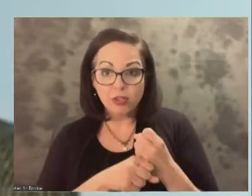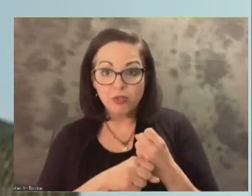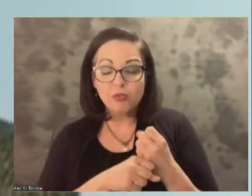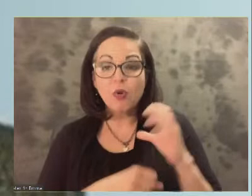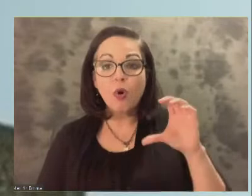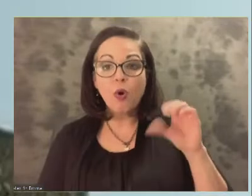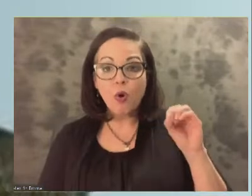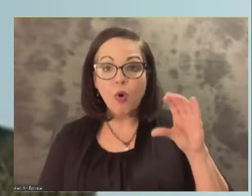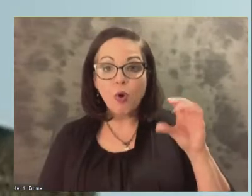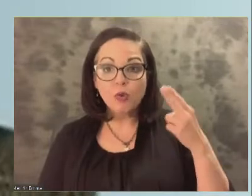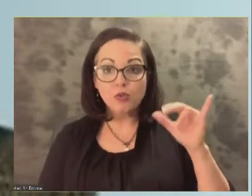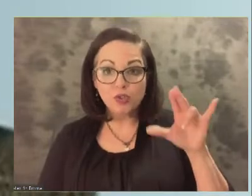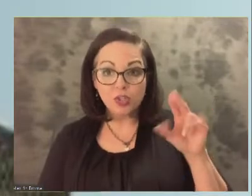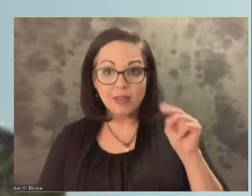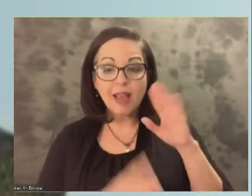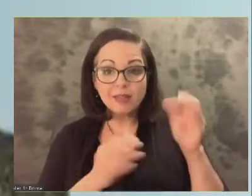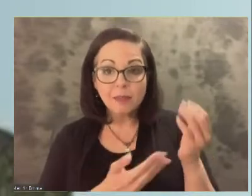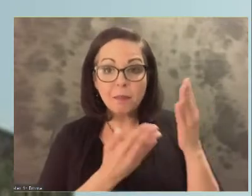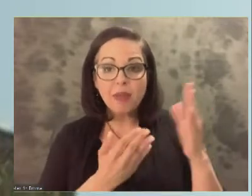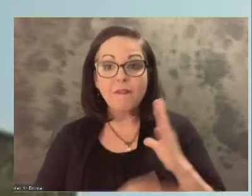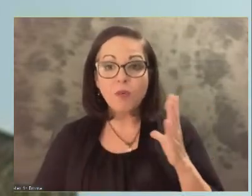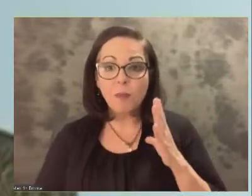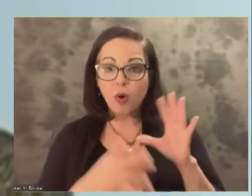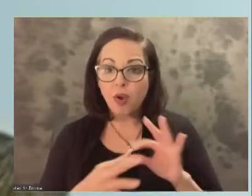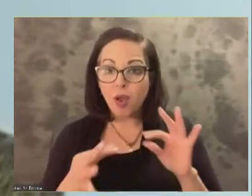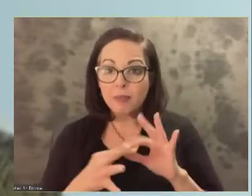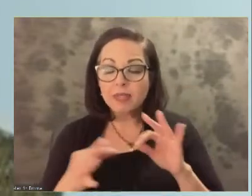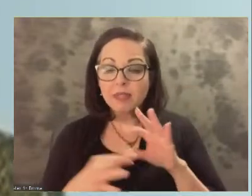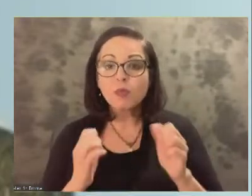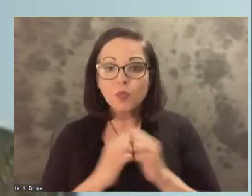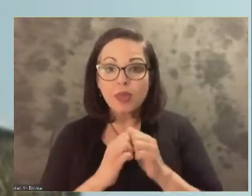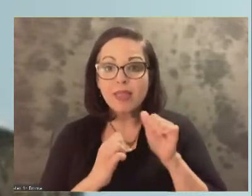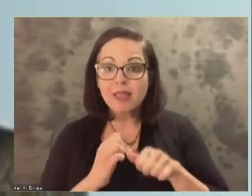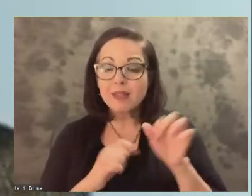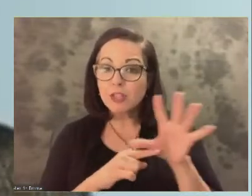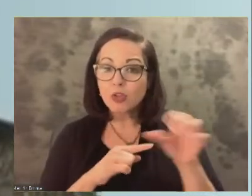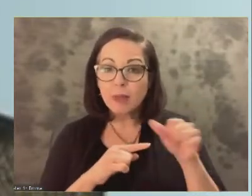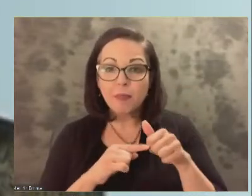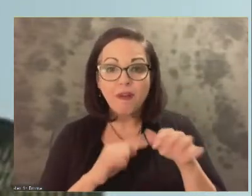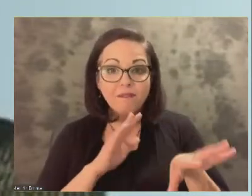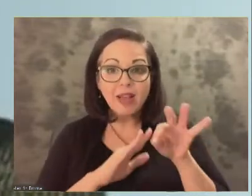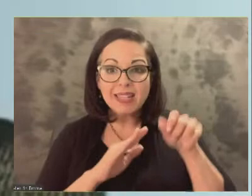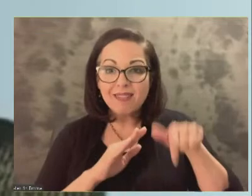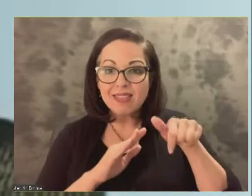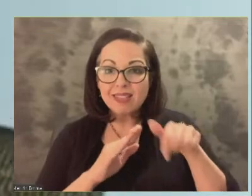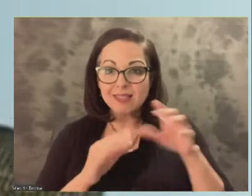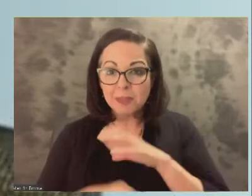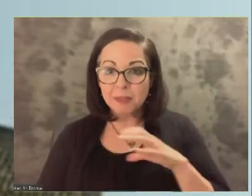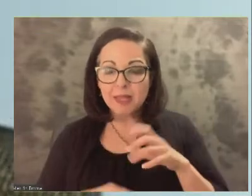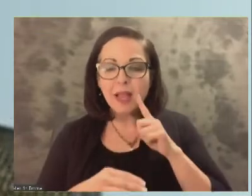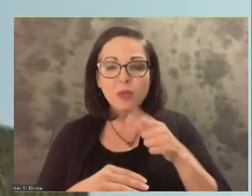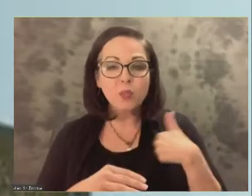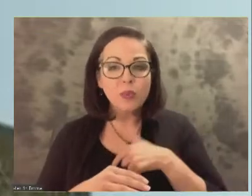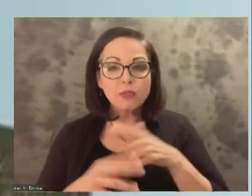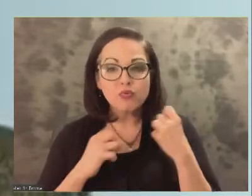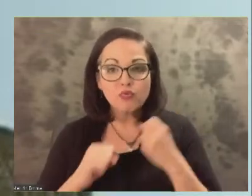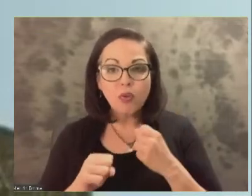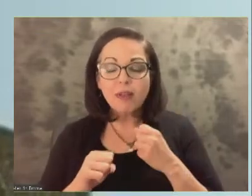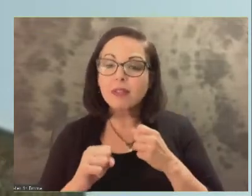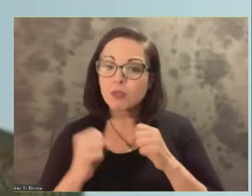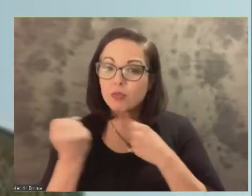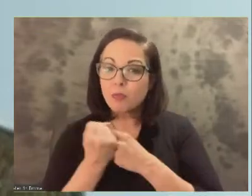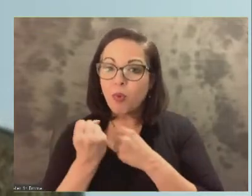submitted formal comments consistent with the incredible findings of this committee, and we strongly support and admire